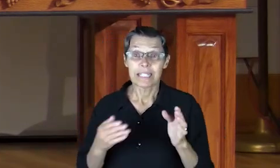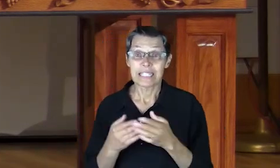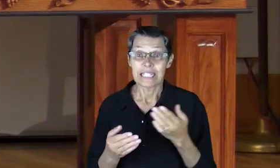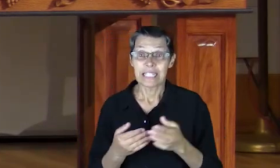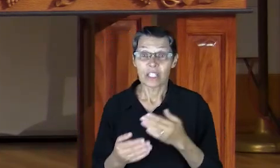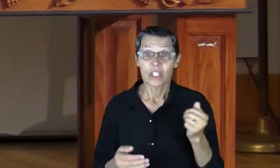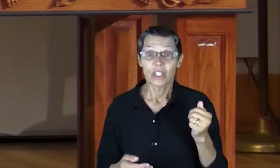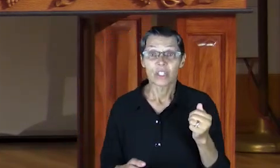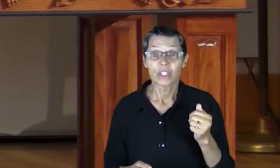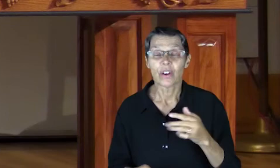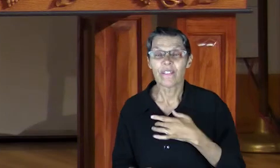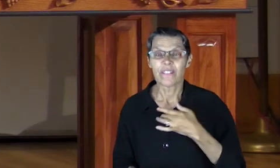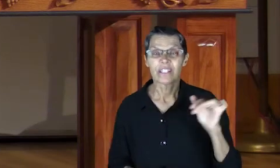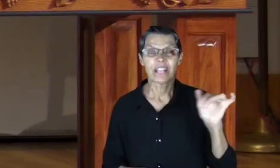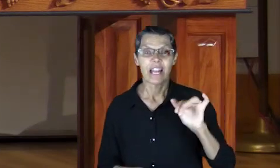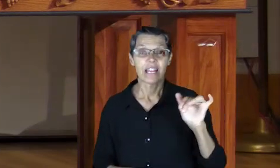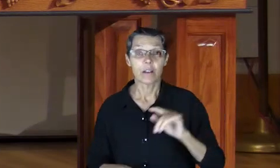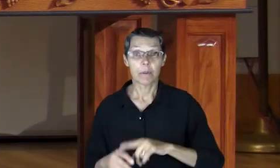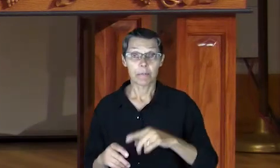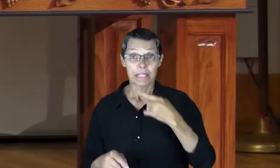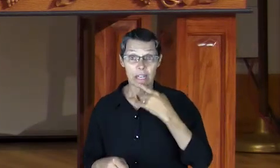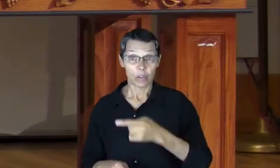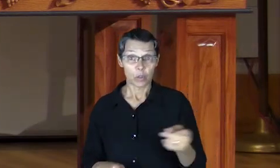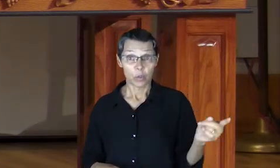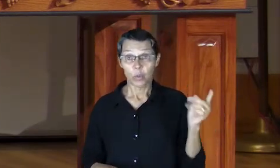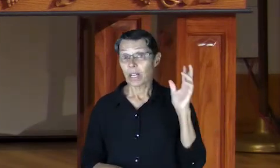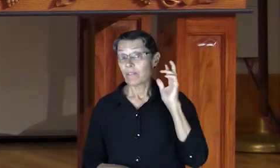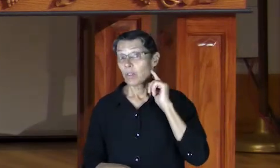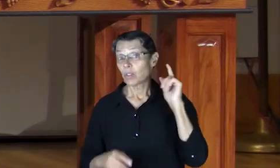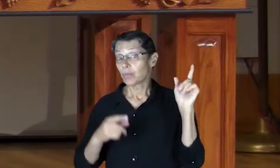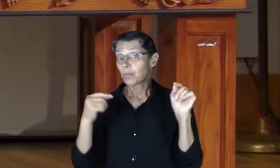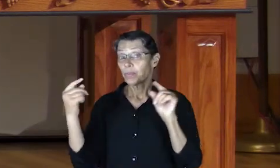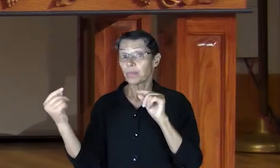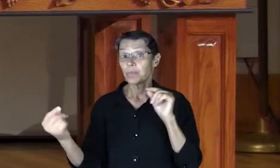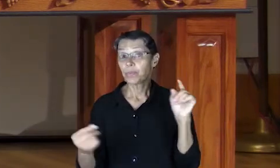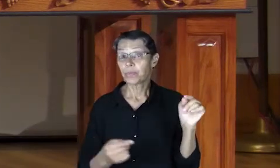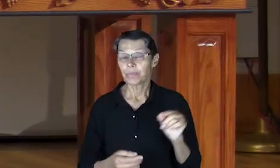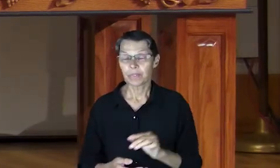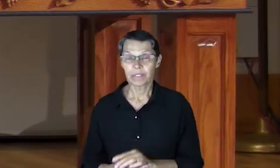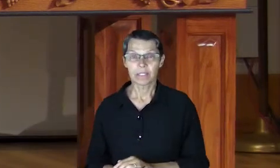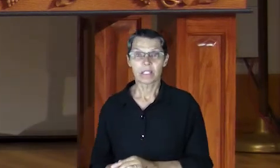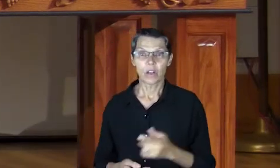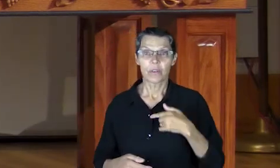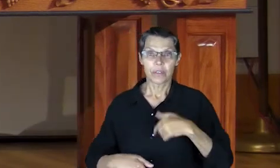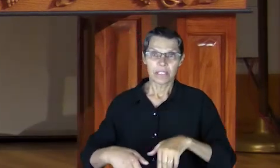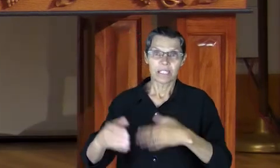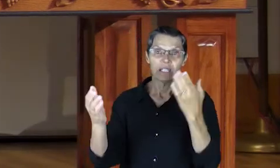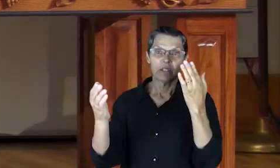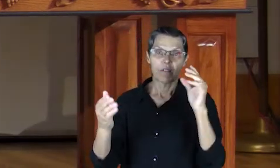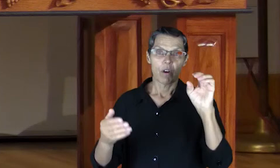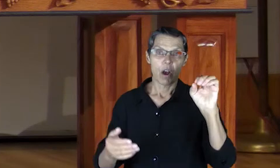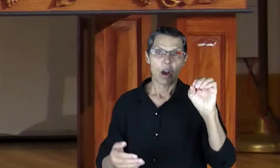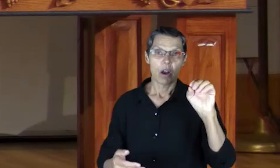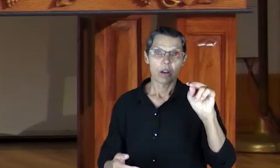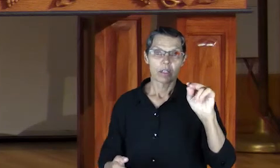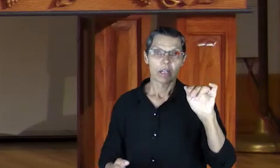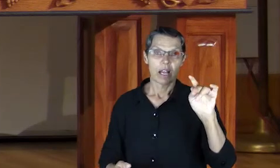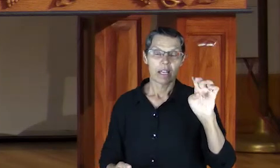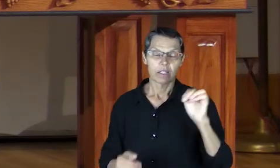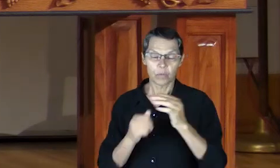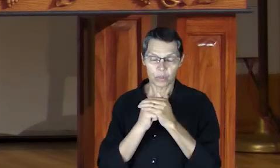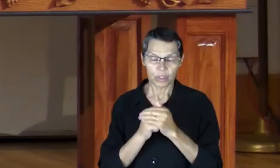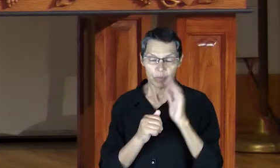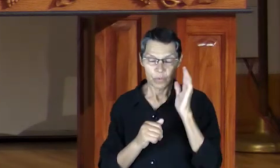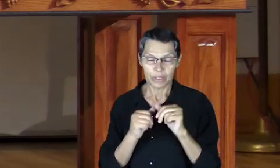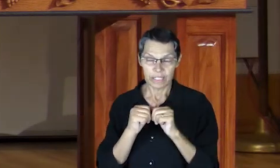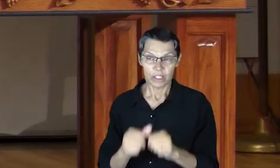that. It sort of at least feels like. But let me tell you what I'm hearing. We will continue to offer worship online, but let me